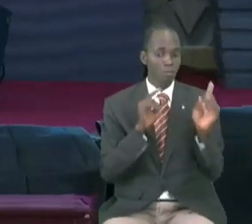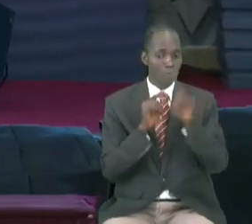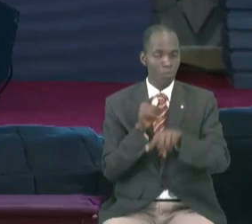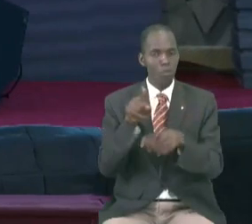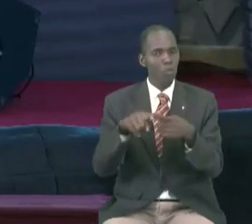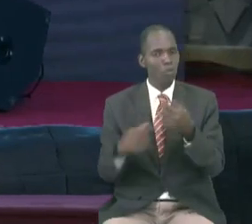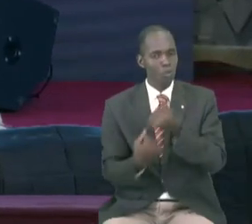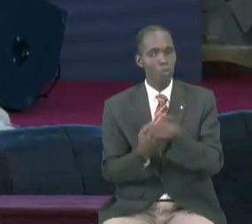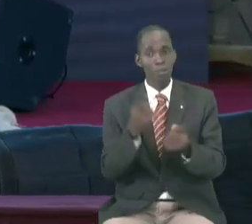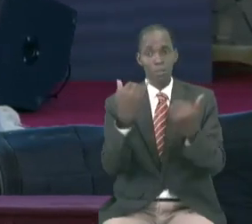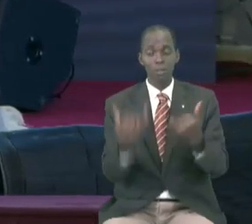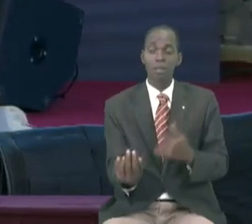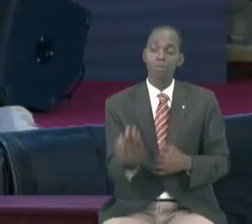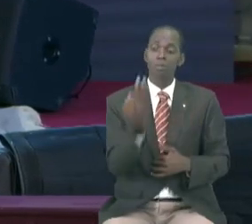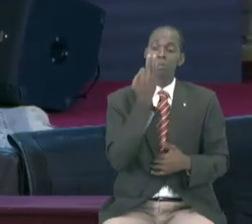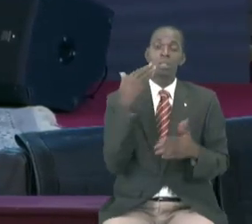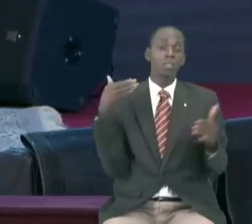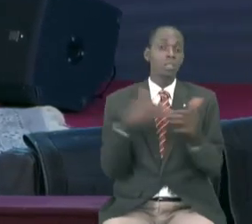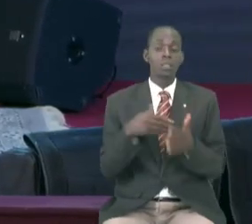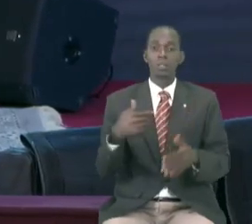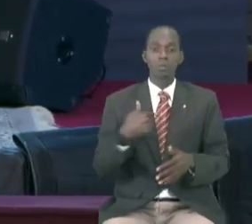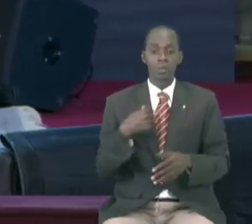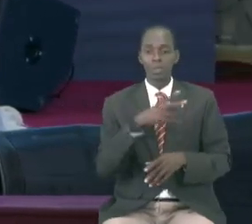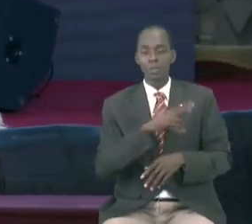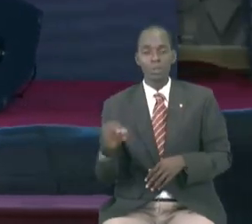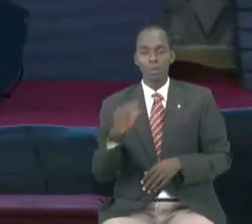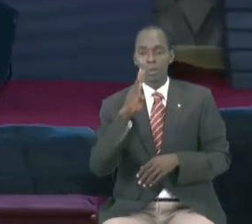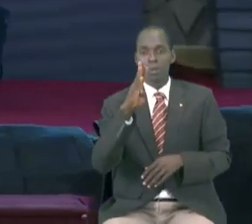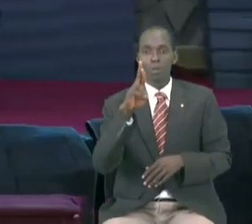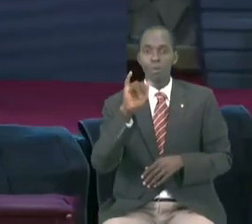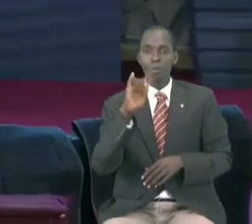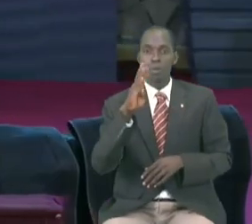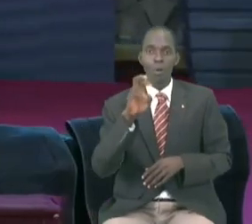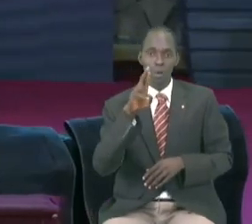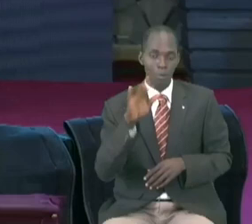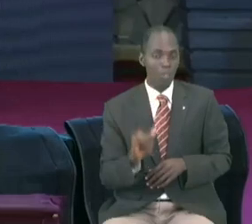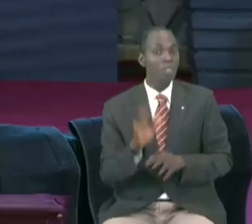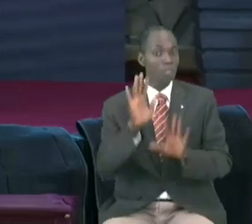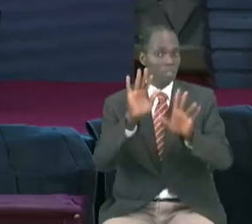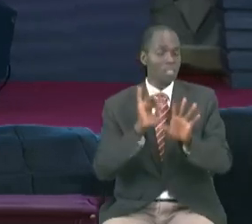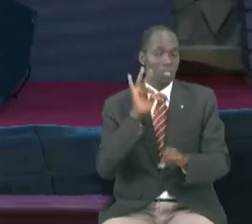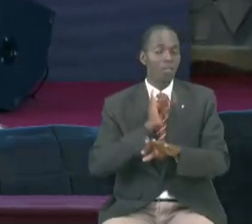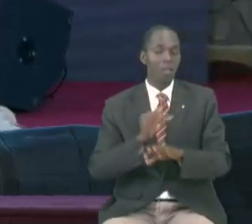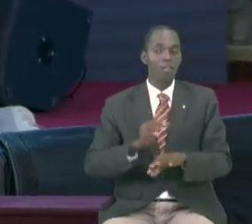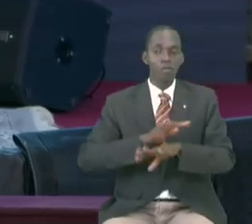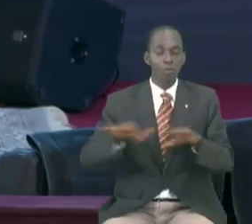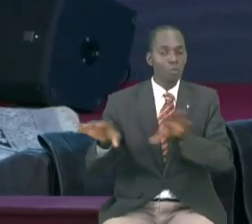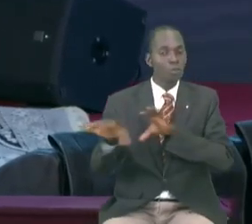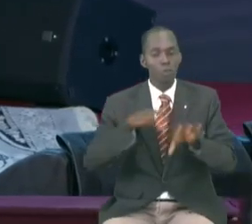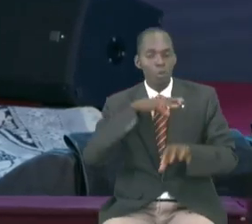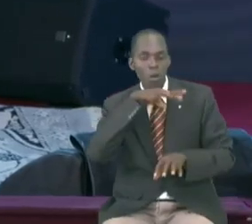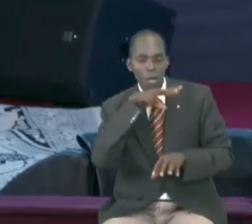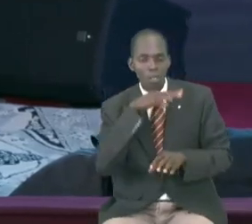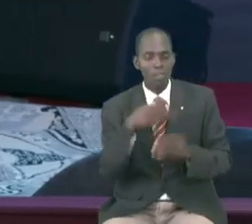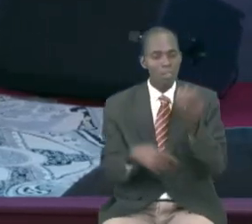practice corruption, do you think I'll have what I have now? If you do that again, and you say that again, I'll